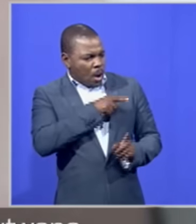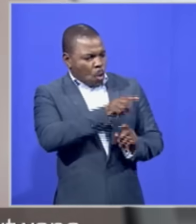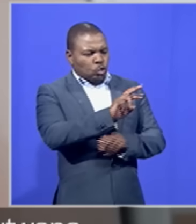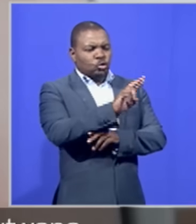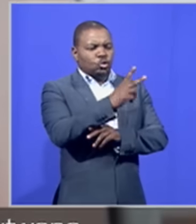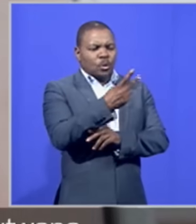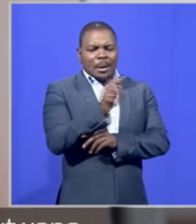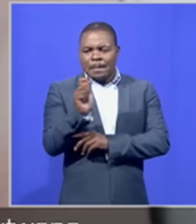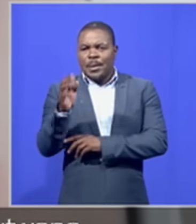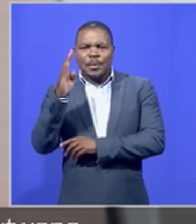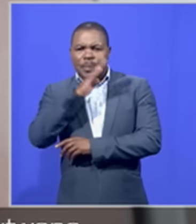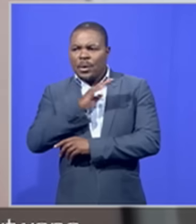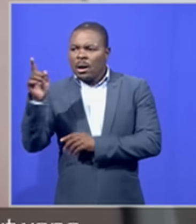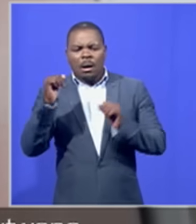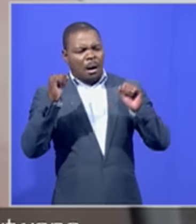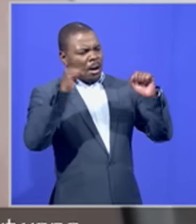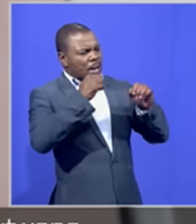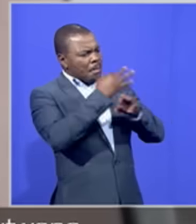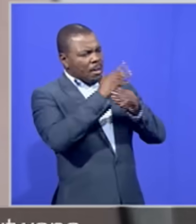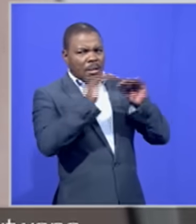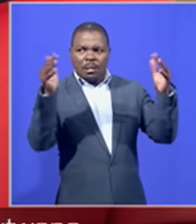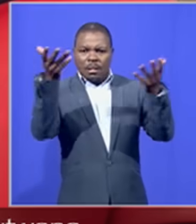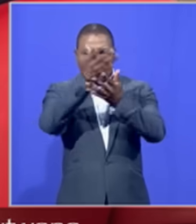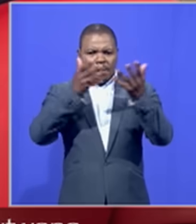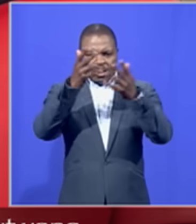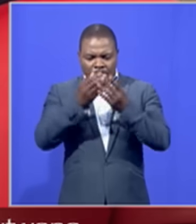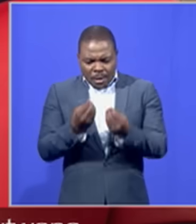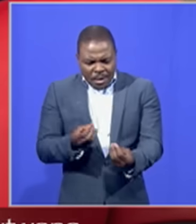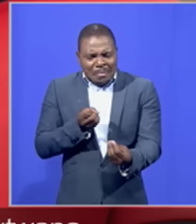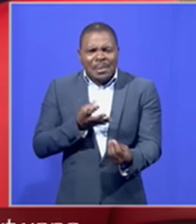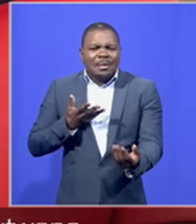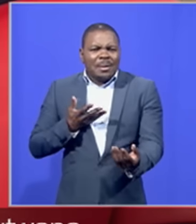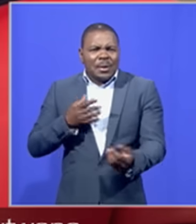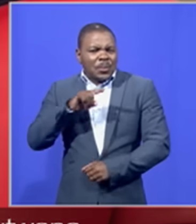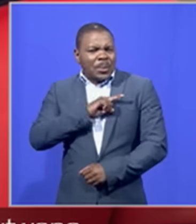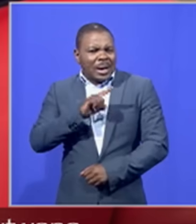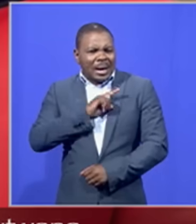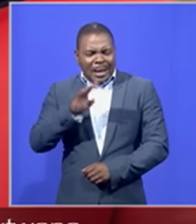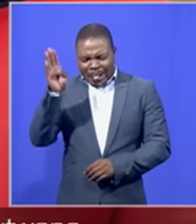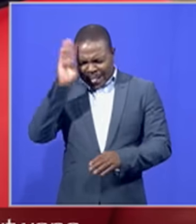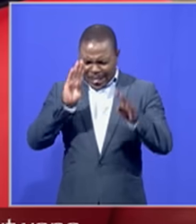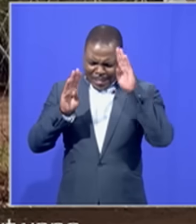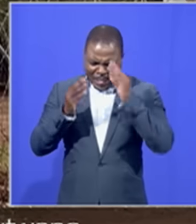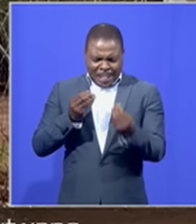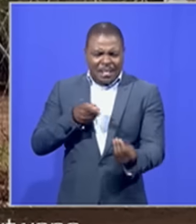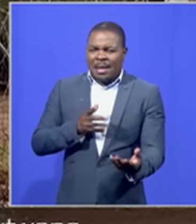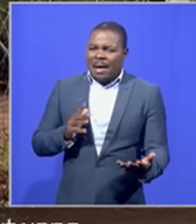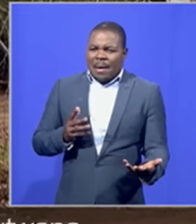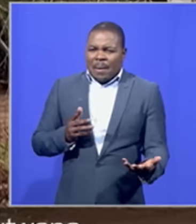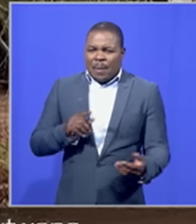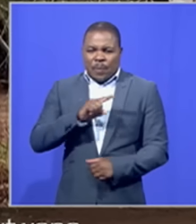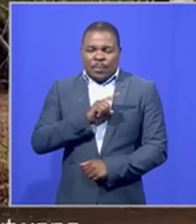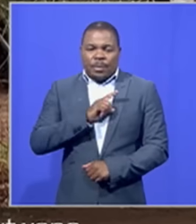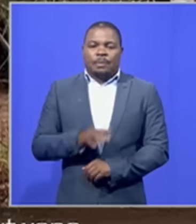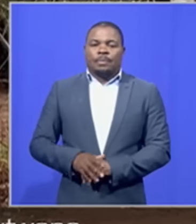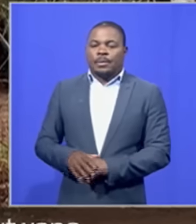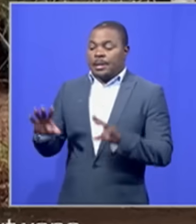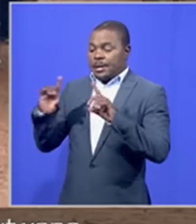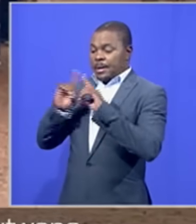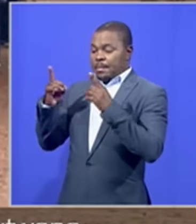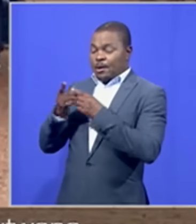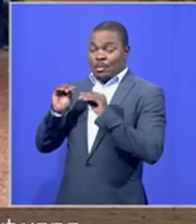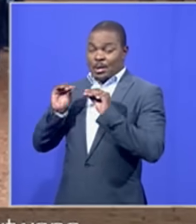gore ba ekwanetse le batswadi ga ba ekwanela le bana a montšha dikgobalo a mo gobatša ka mokgwa mo gobaditšeng ka gona. Kgoro ya thuto ka Limpopo